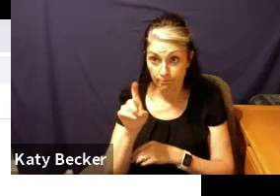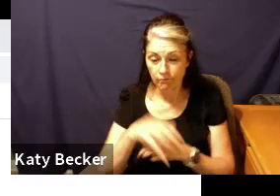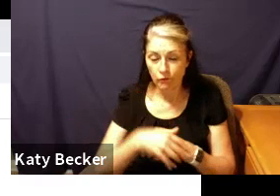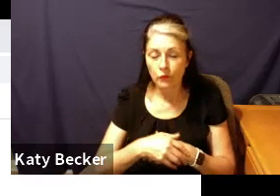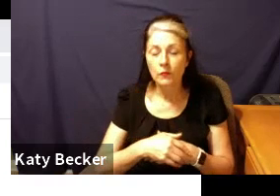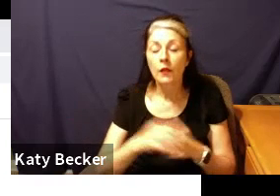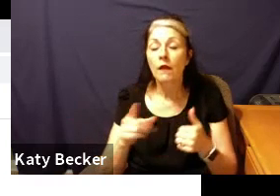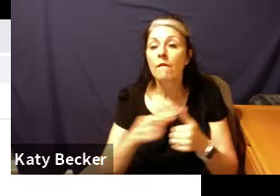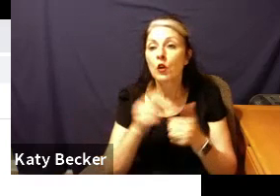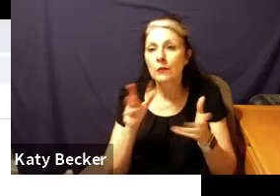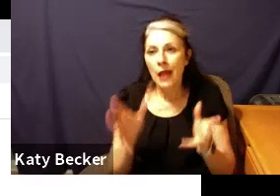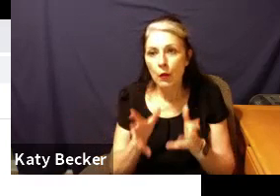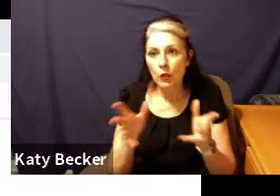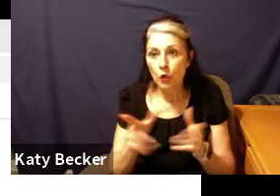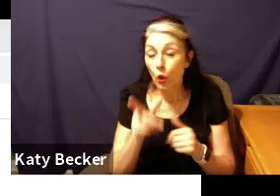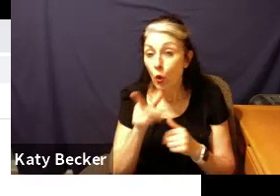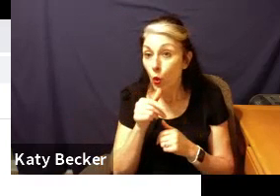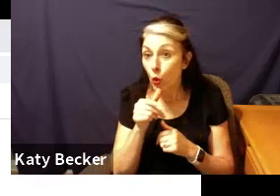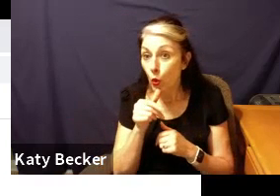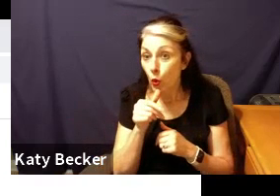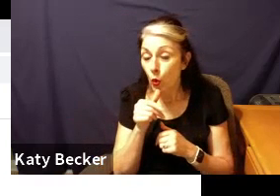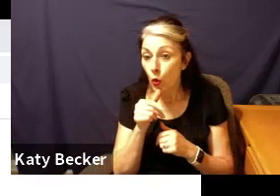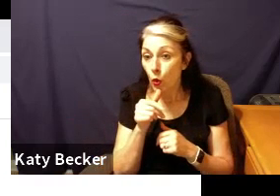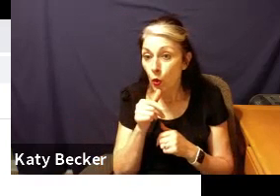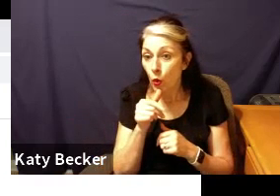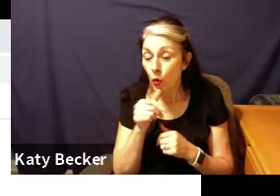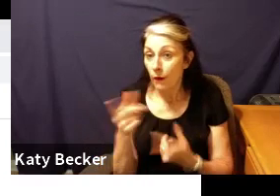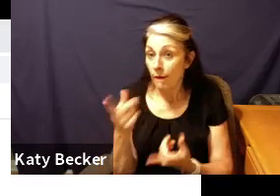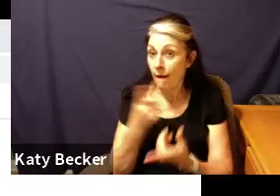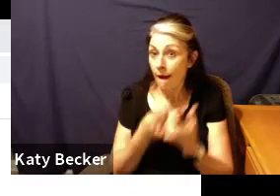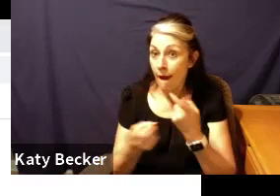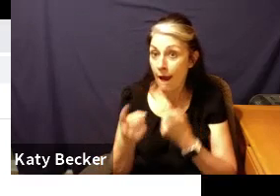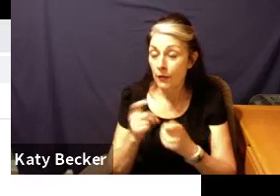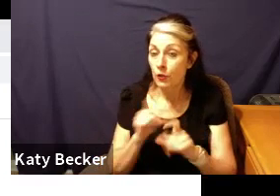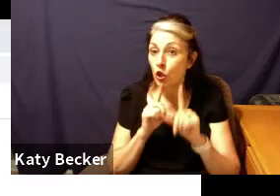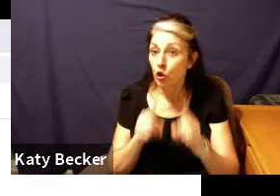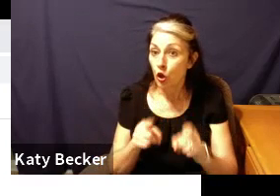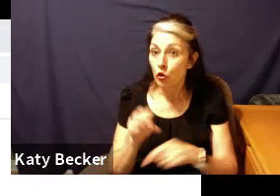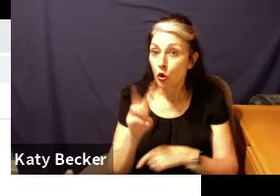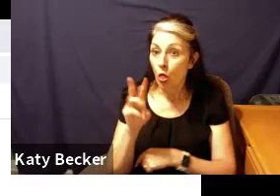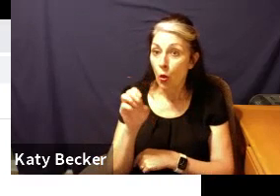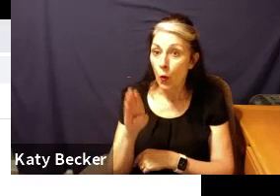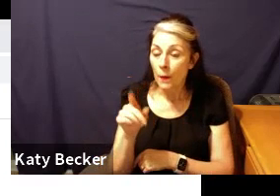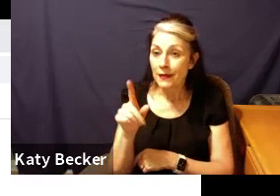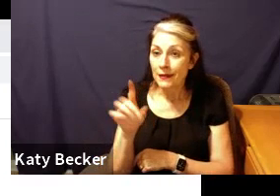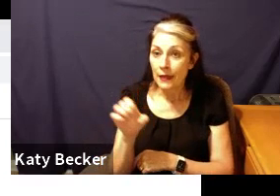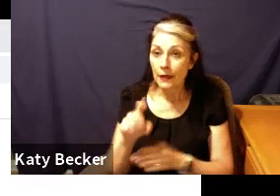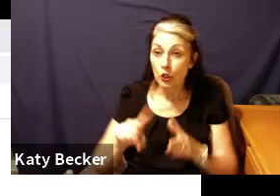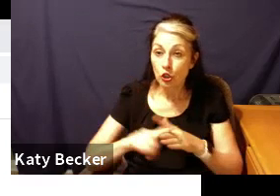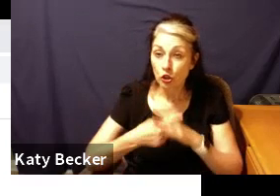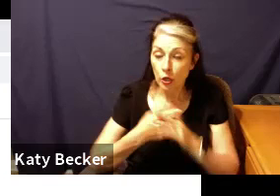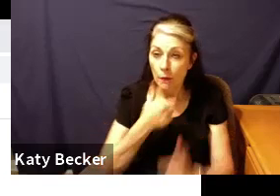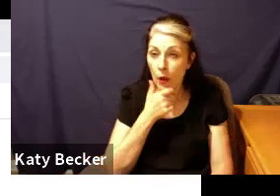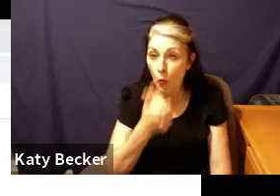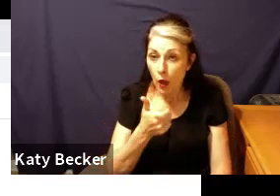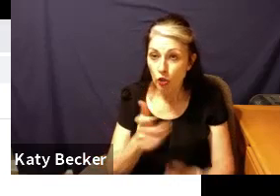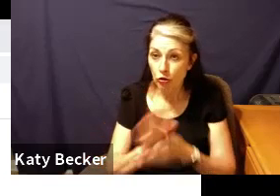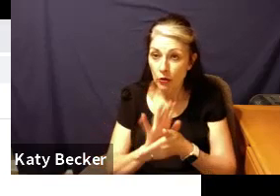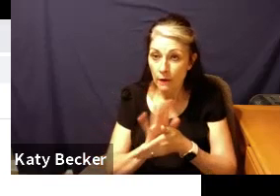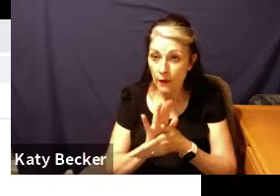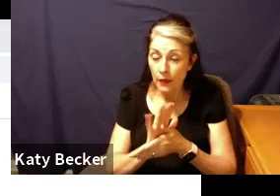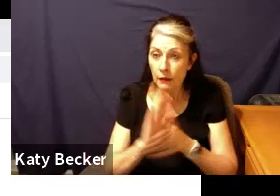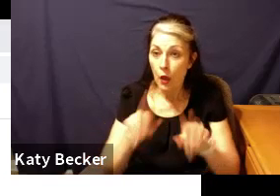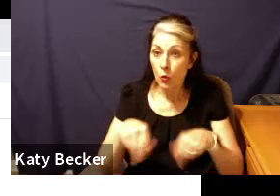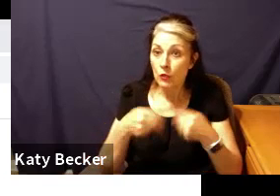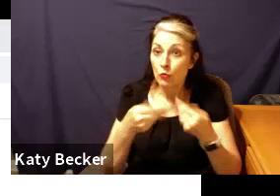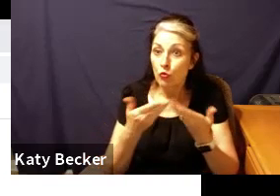would encourage whomever asked the question to go to their website and start by watching the video that was